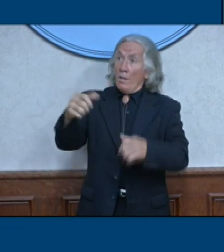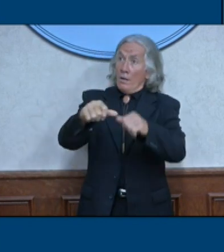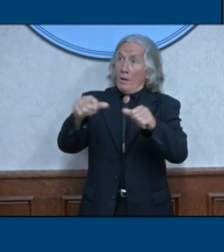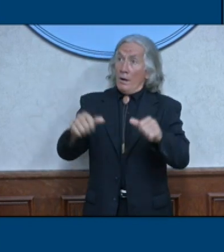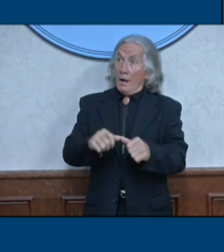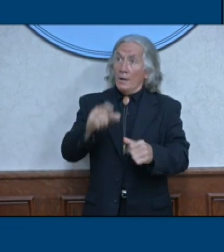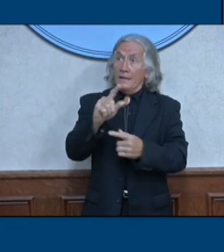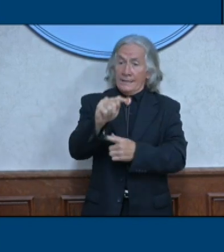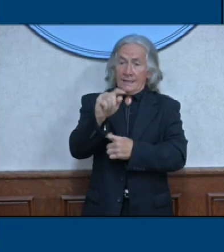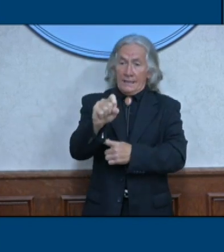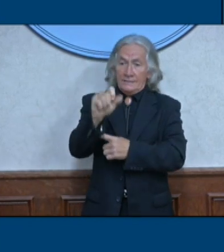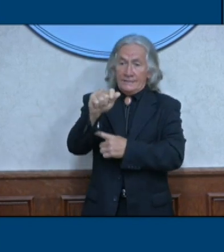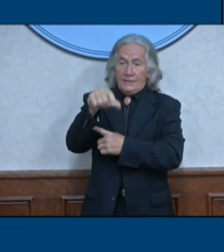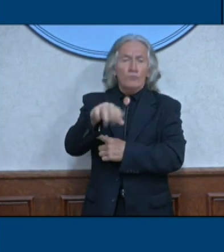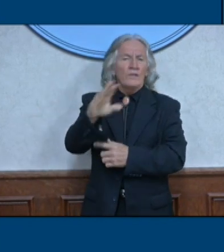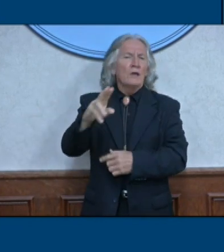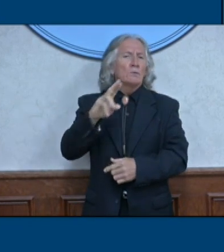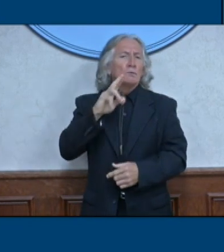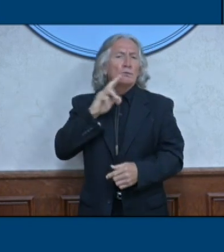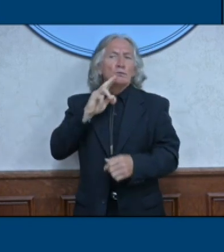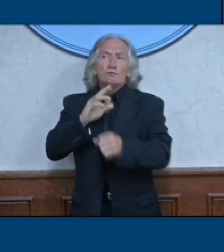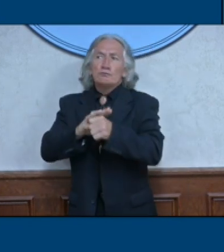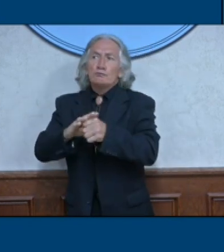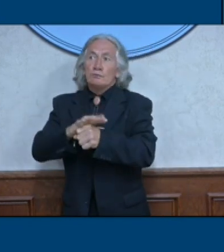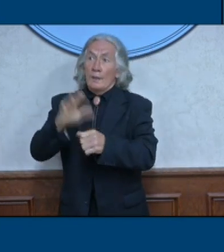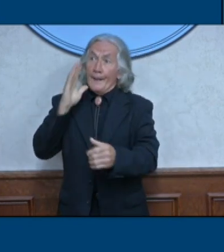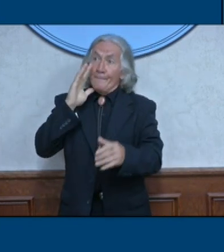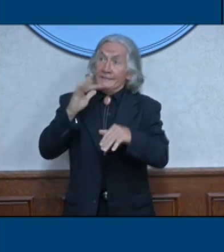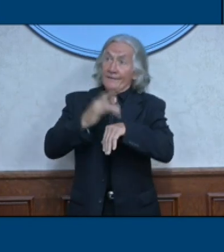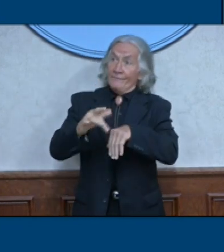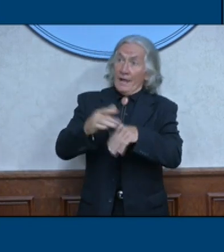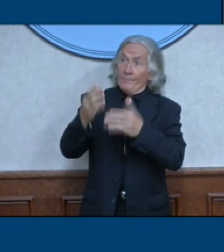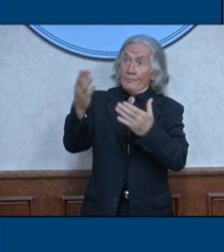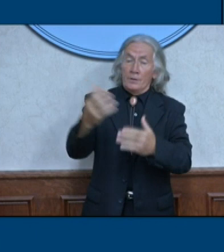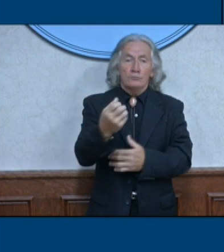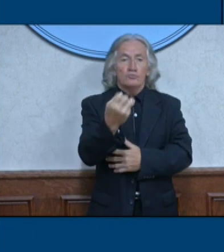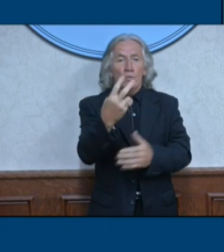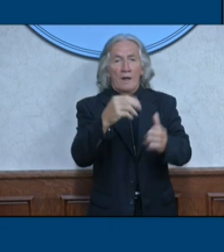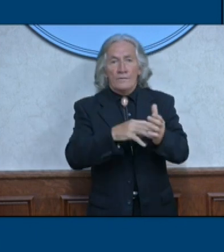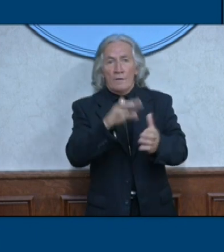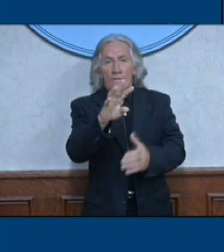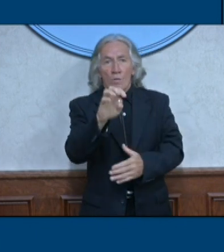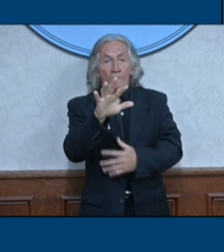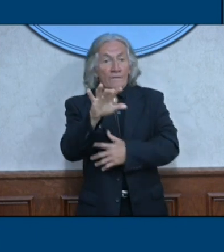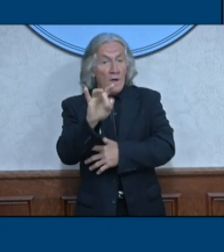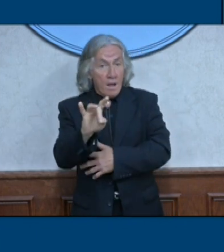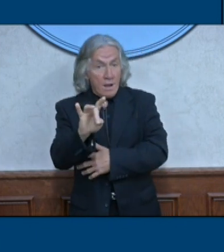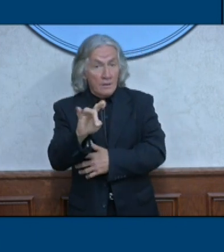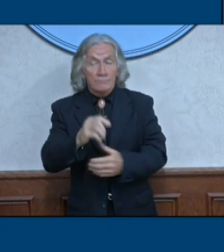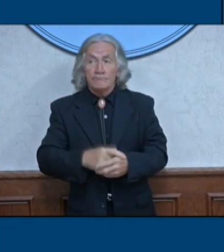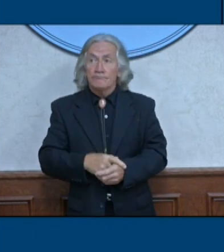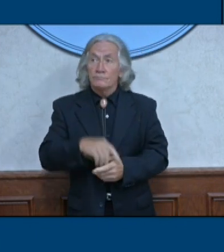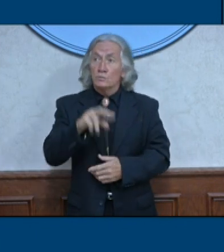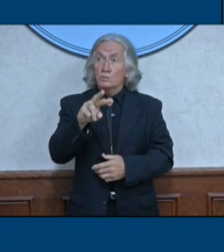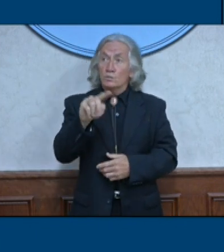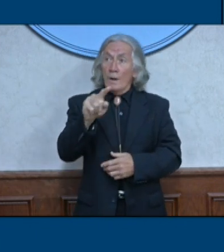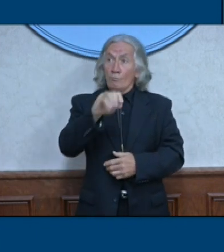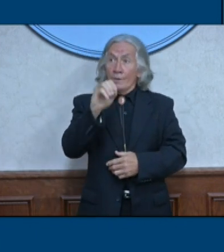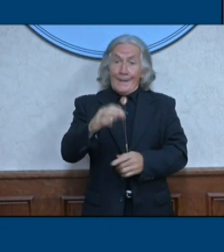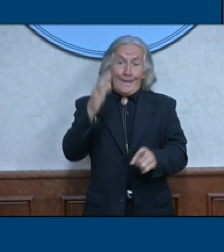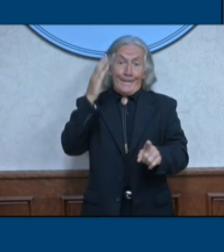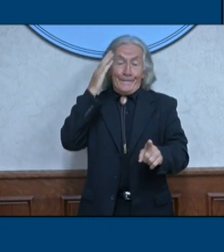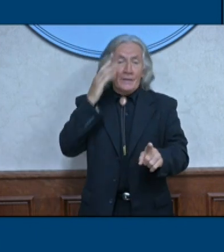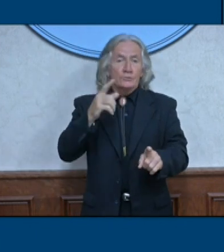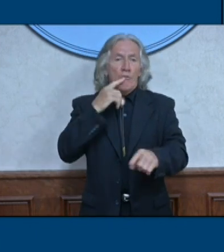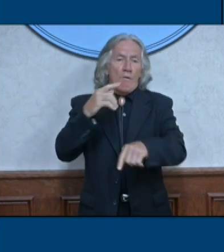is TSAQ, Houston area. The total reported beds in this area are 12,458. 21% of